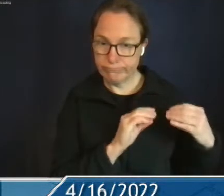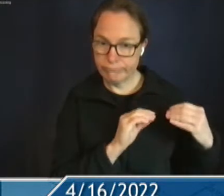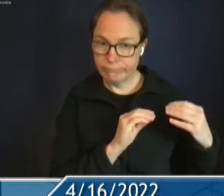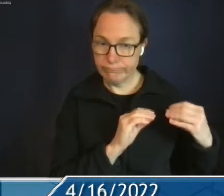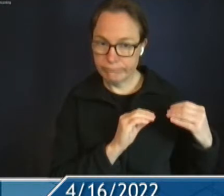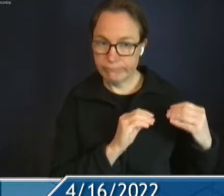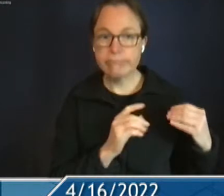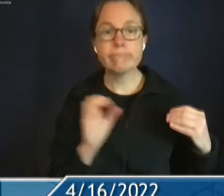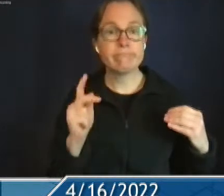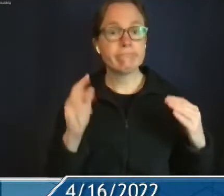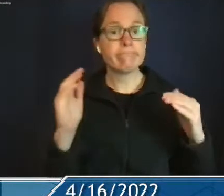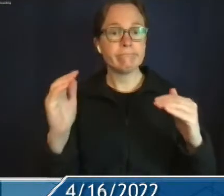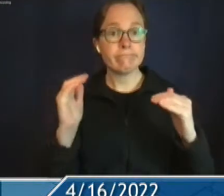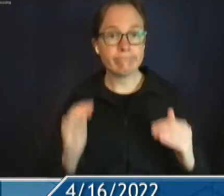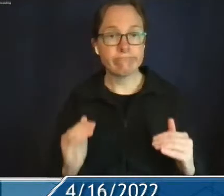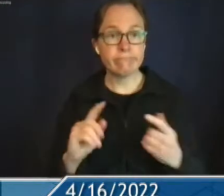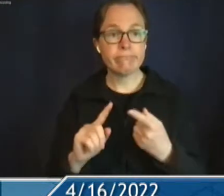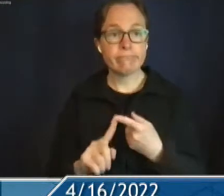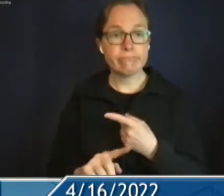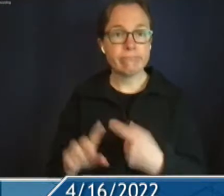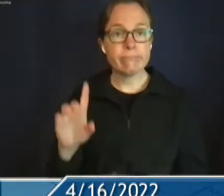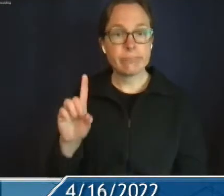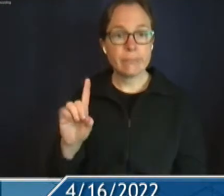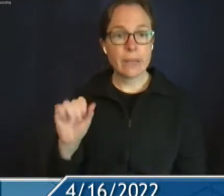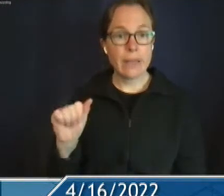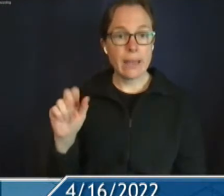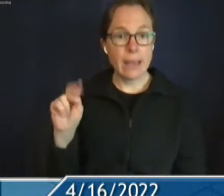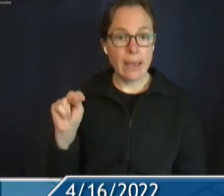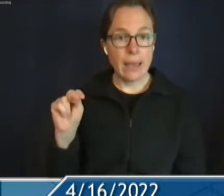We will go to Diane Mason-Helter first.